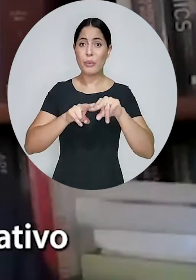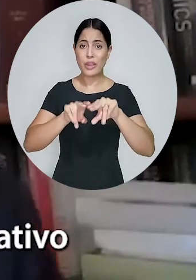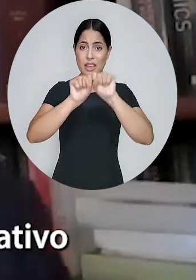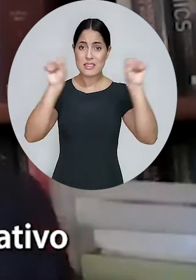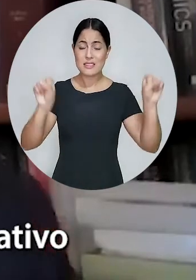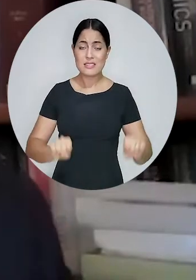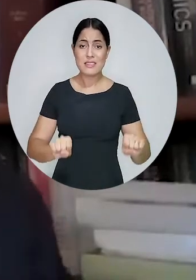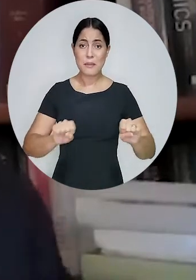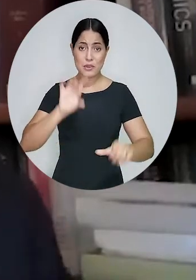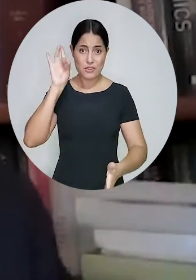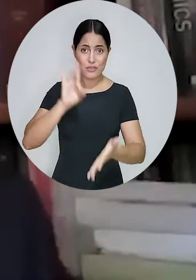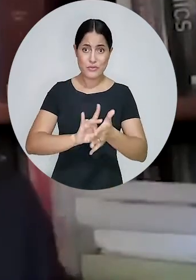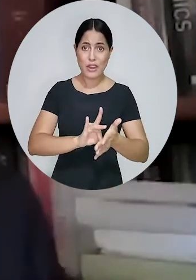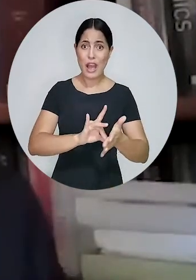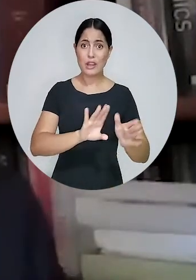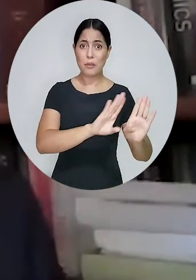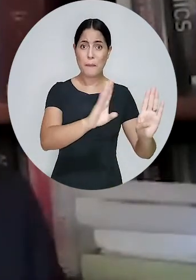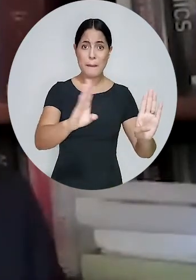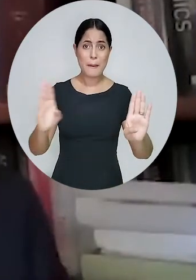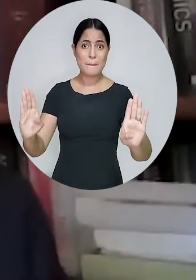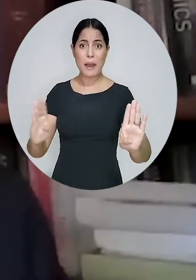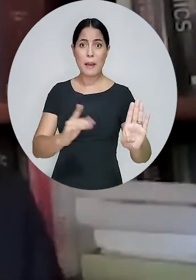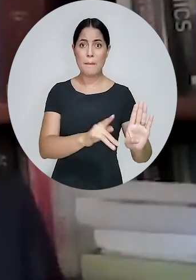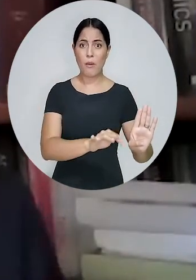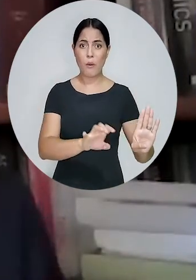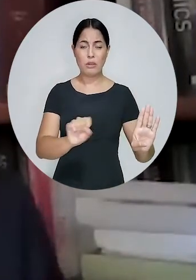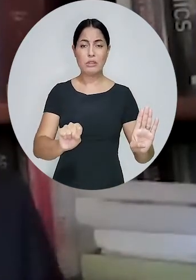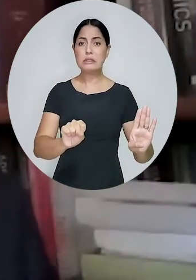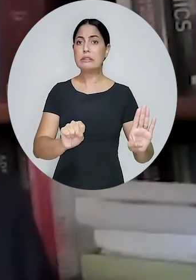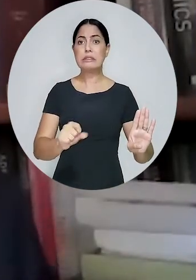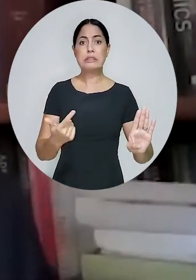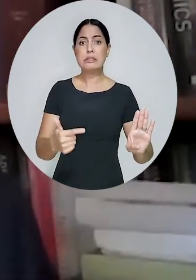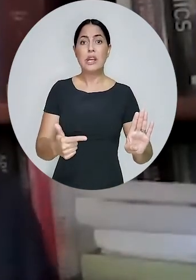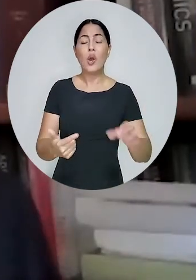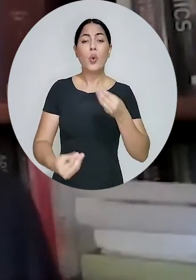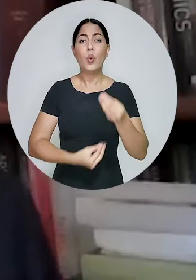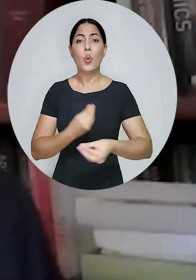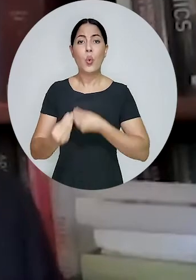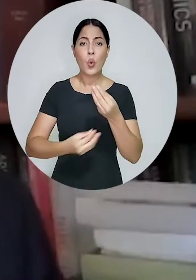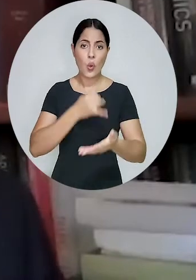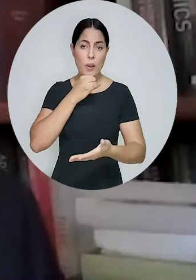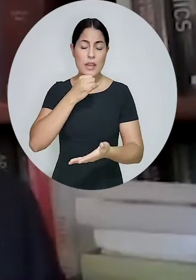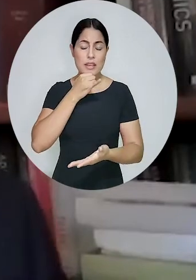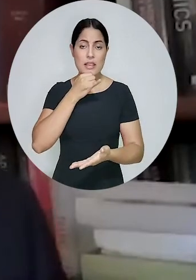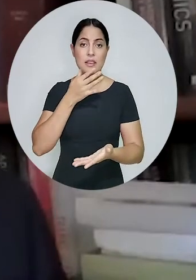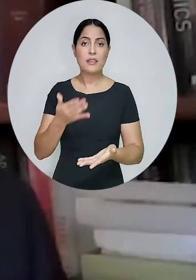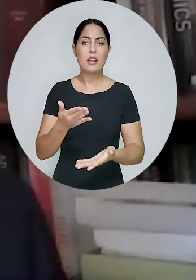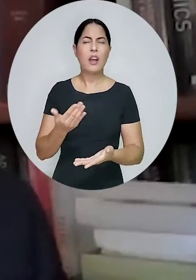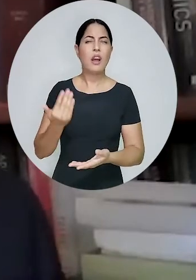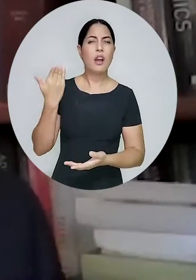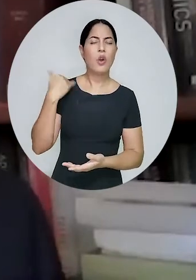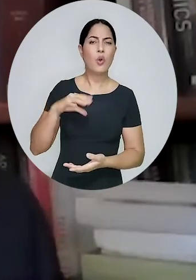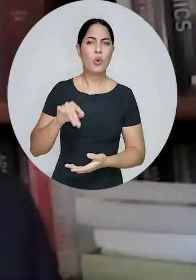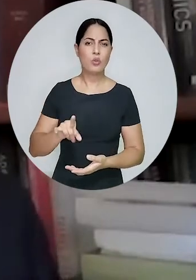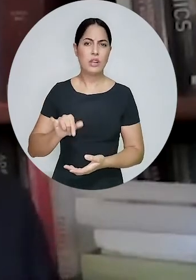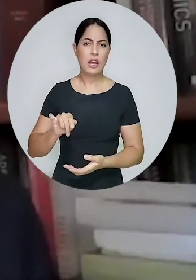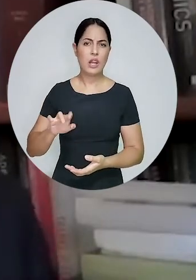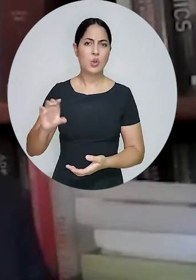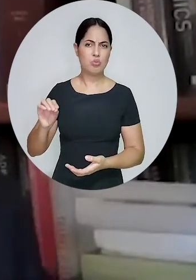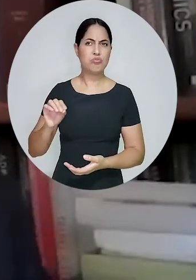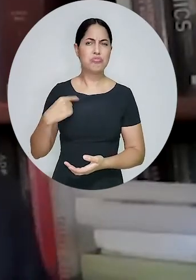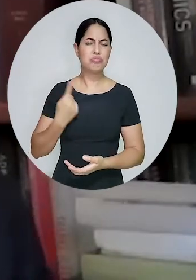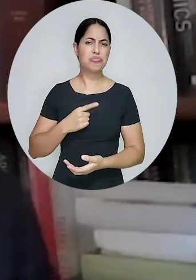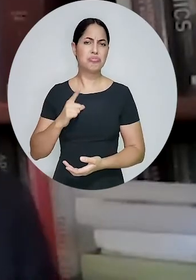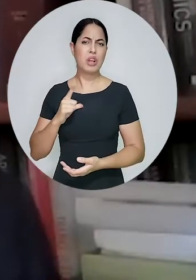have an active multi-door courthouse program. We did have one in a couple of counties for a few years. It